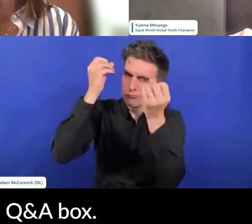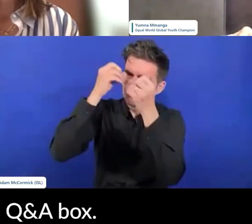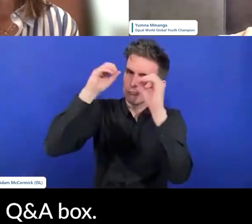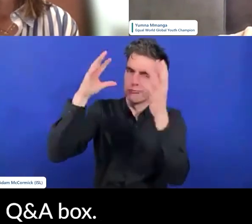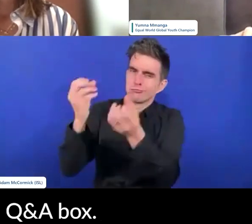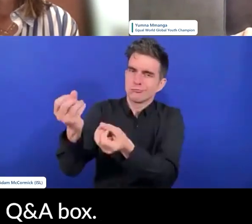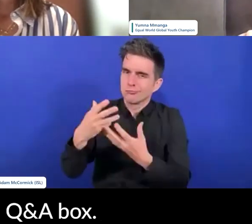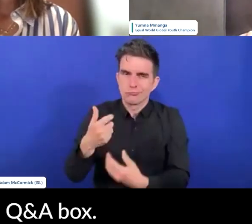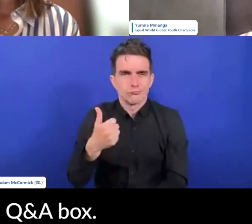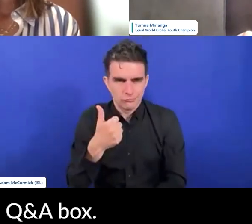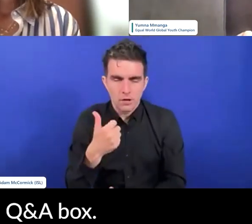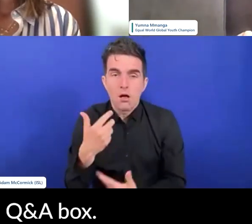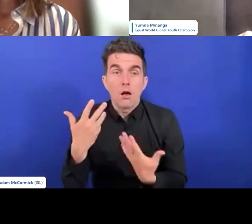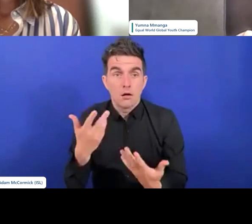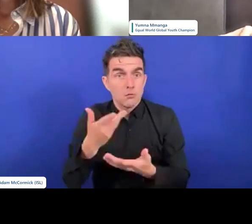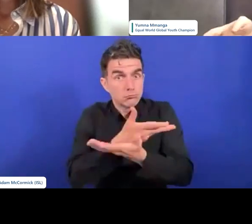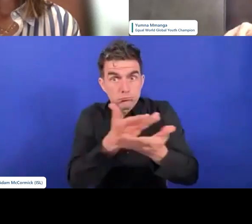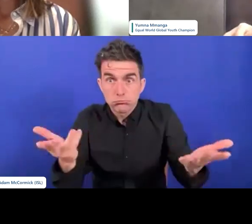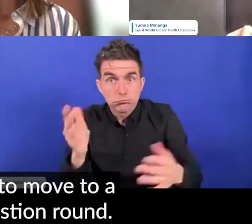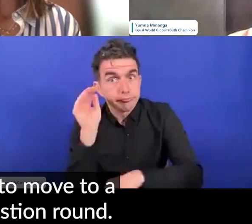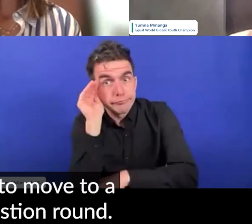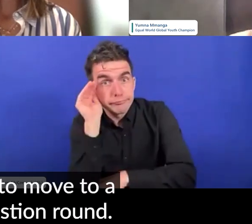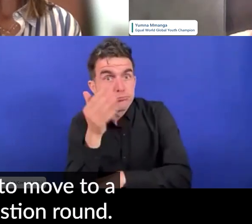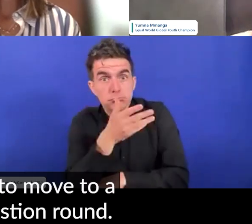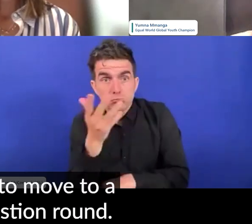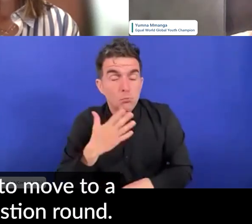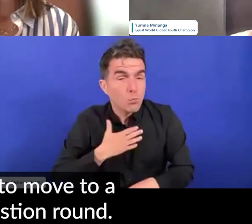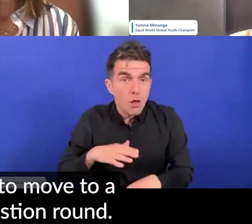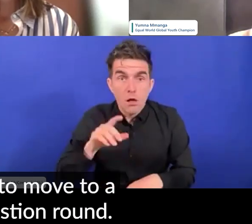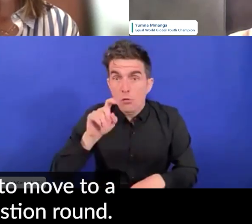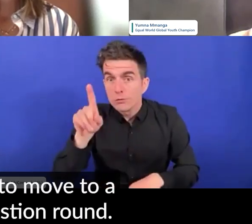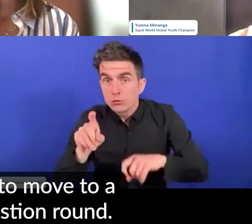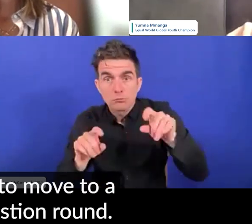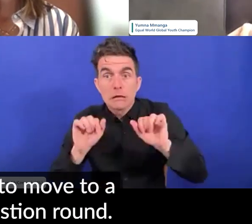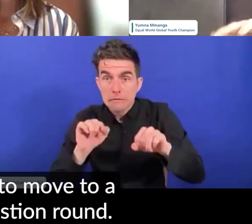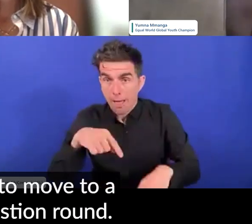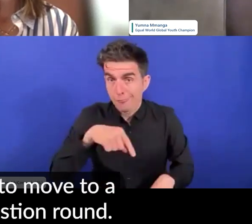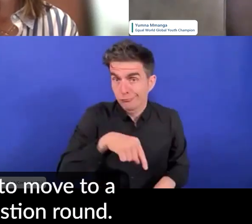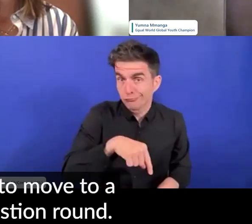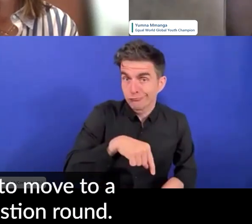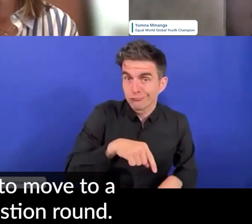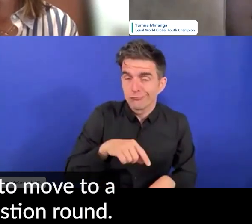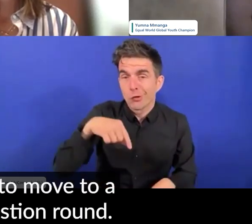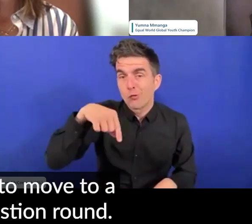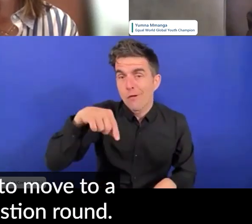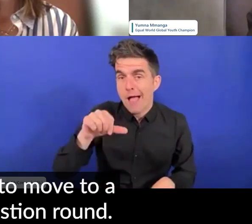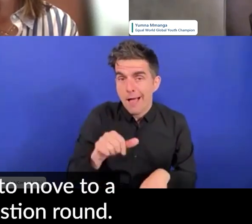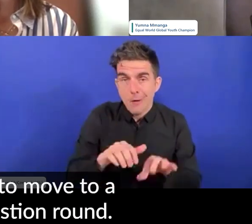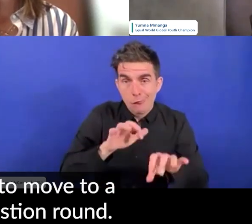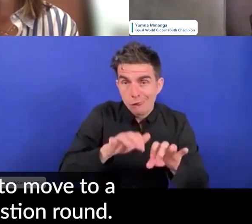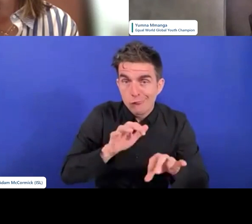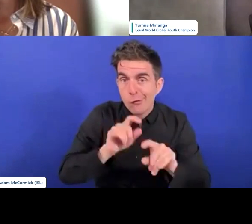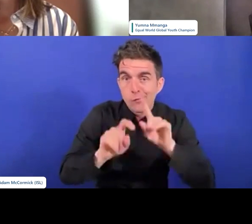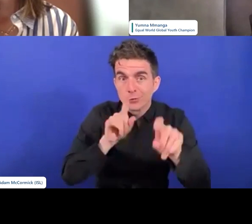it in the Q&A box. We are going to move to a quick fire